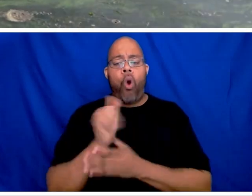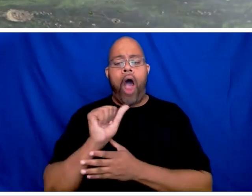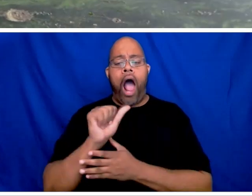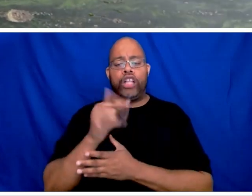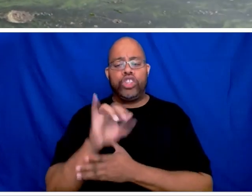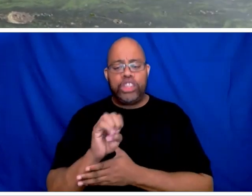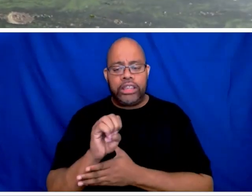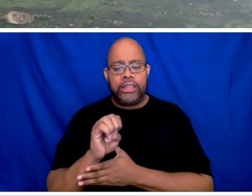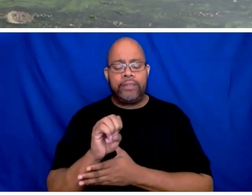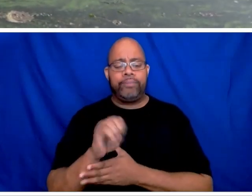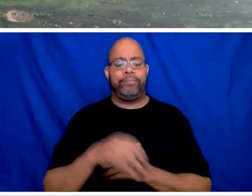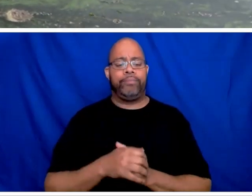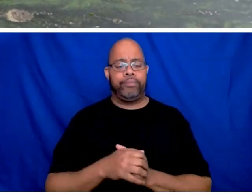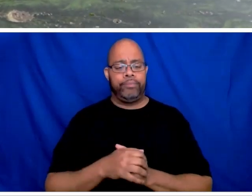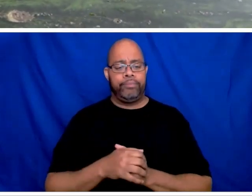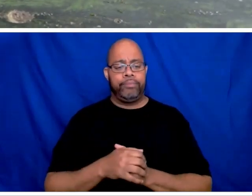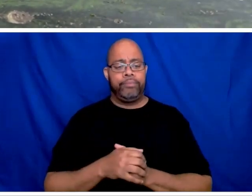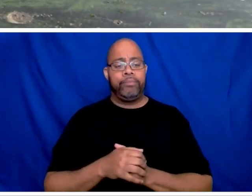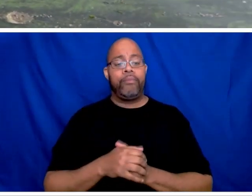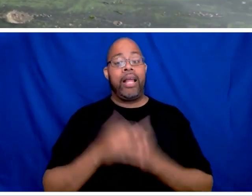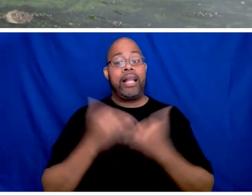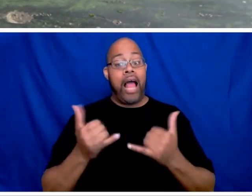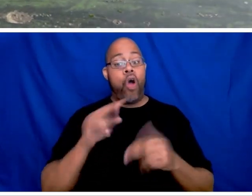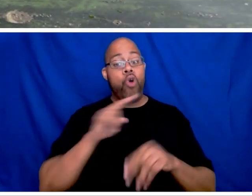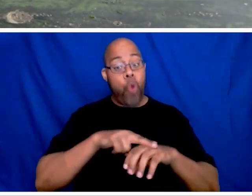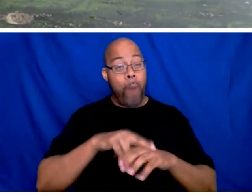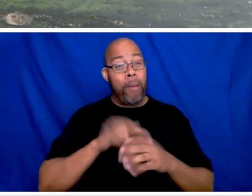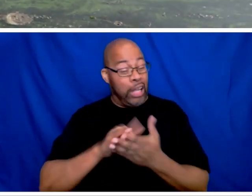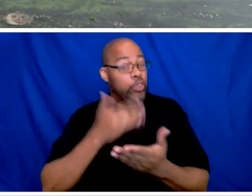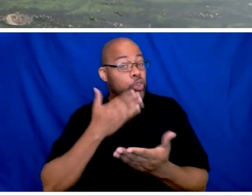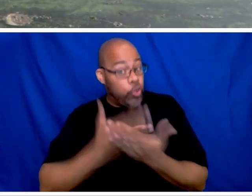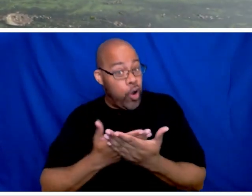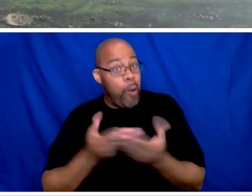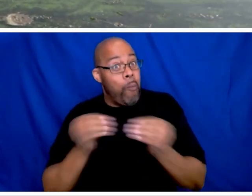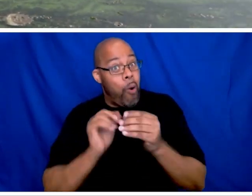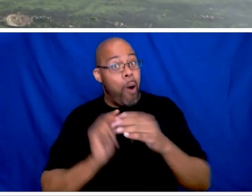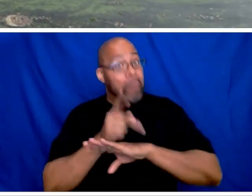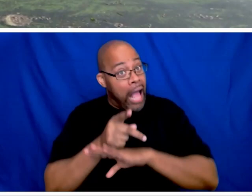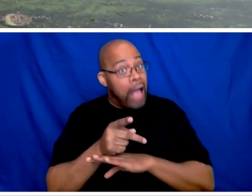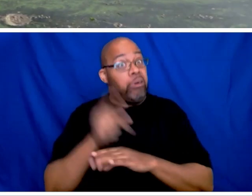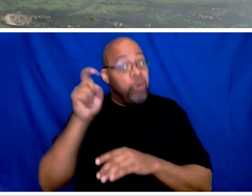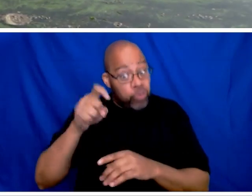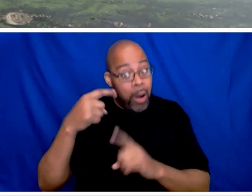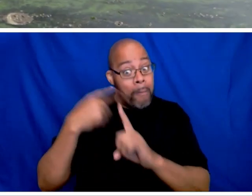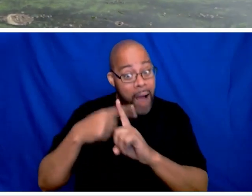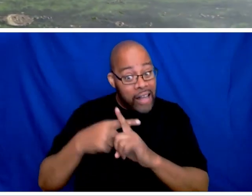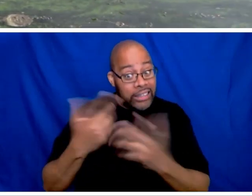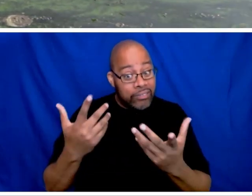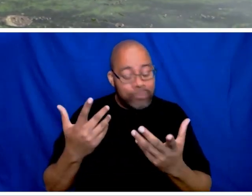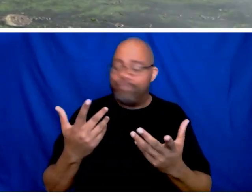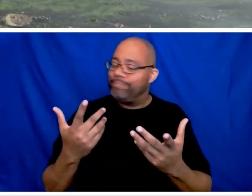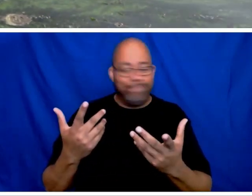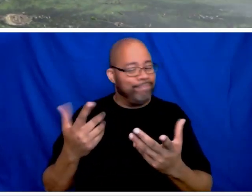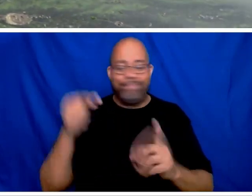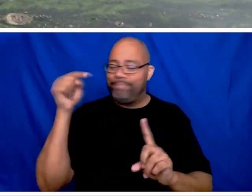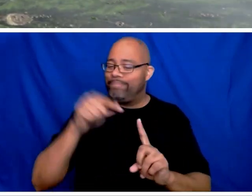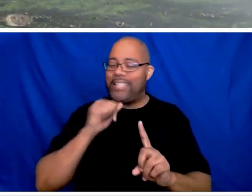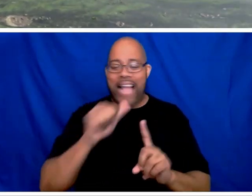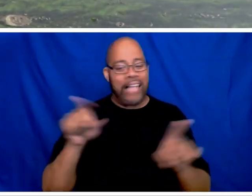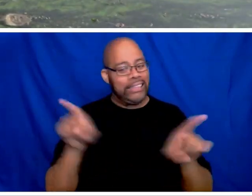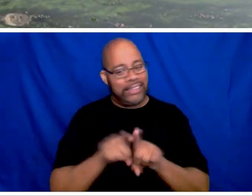plants. Now, normally that sounds great, right? More plants, better ecosystems. This is not necessarily always the